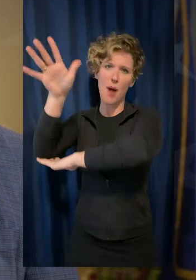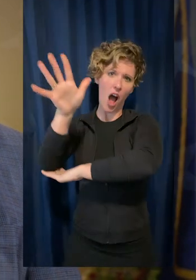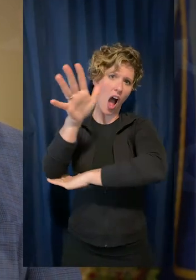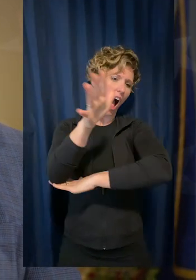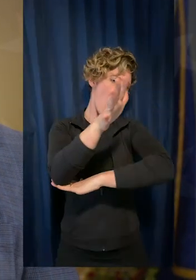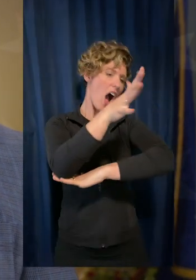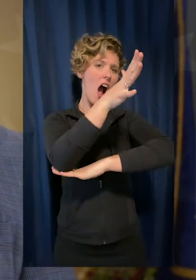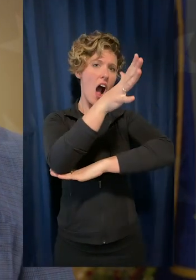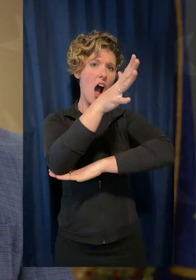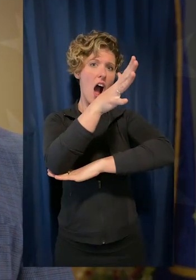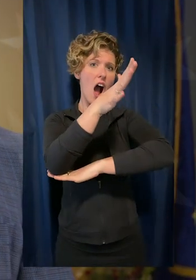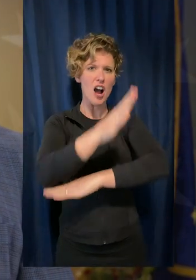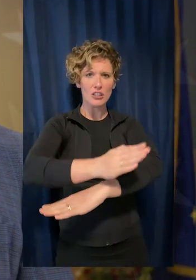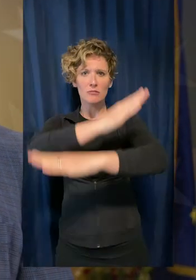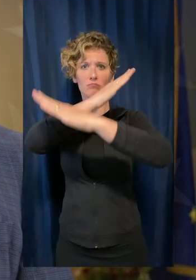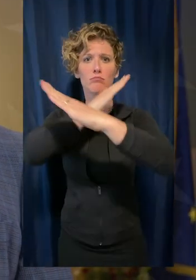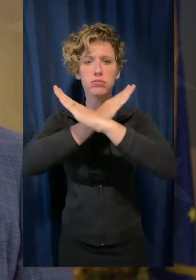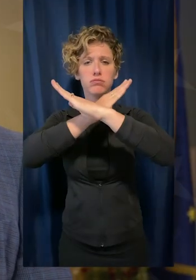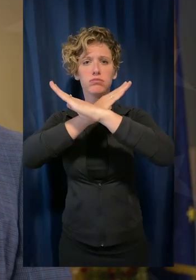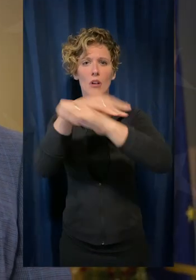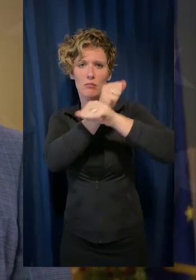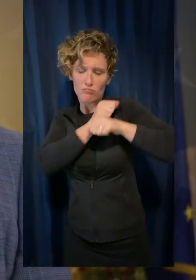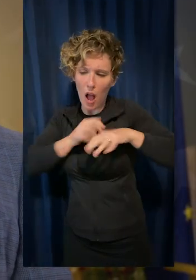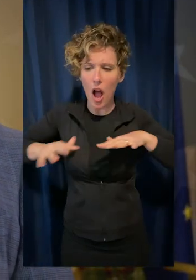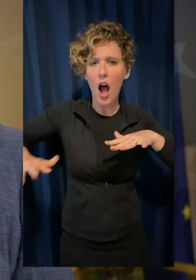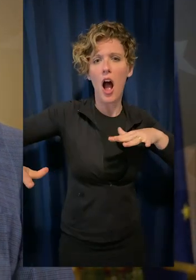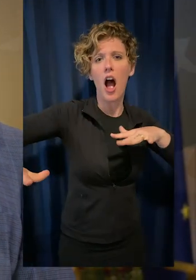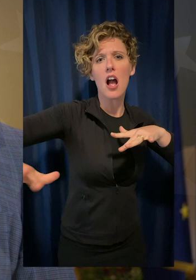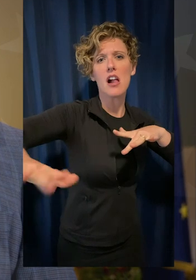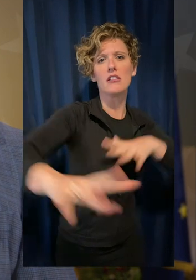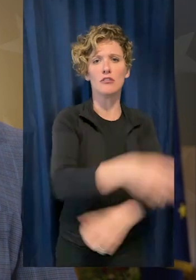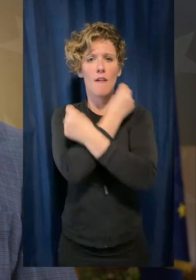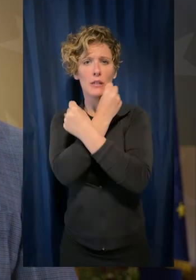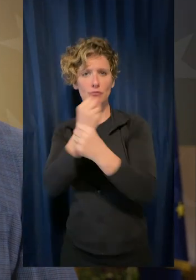wave o'er the land of the free